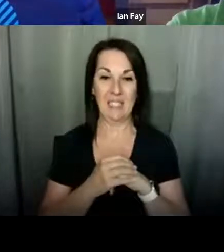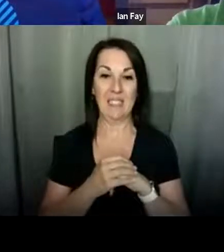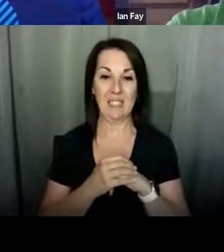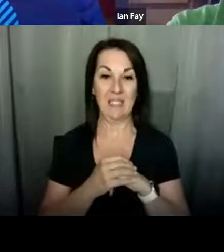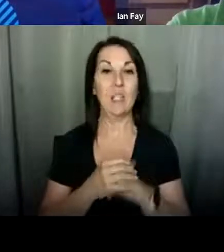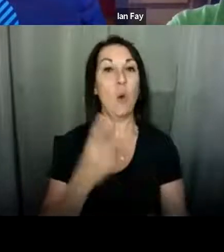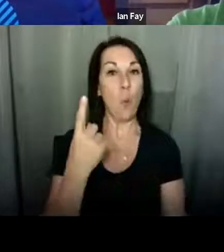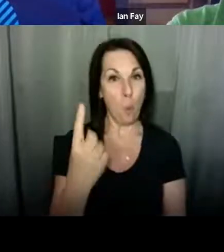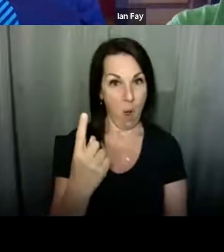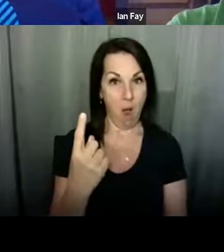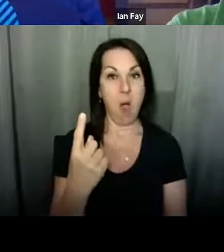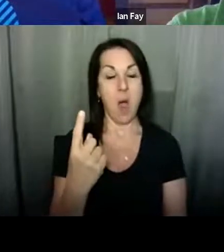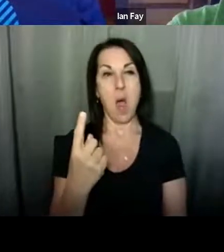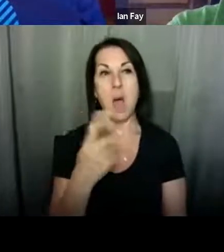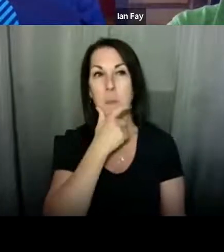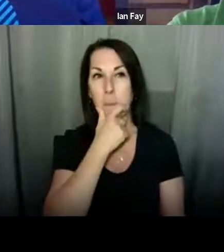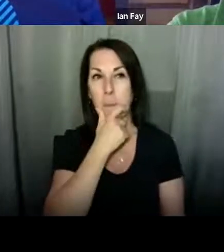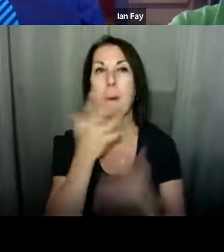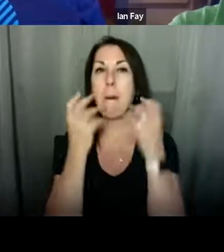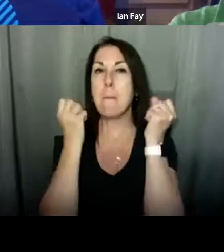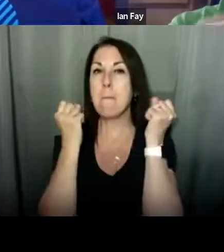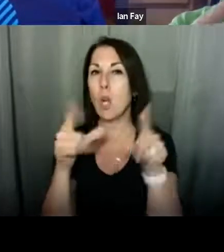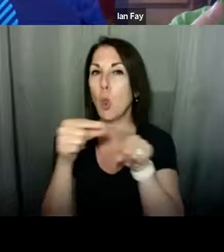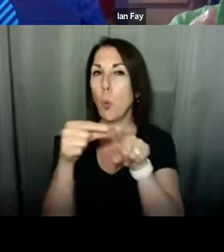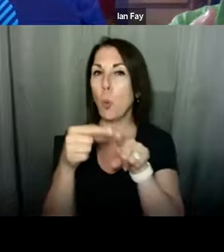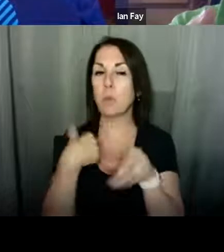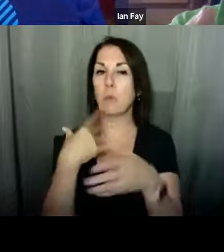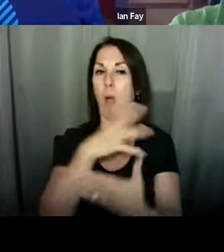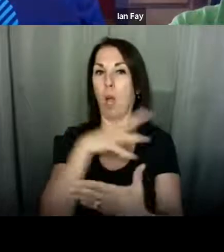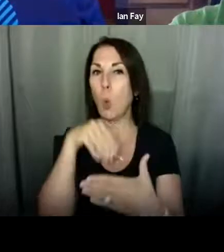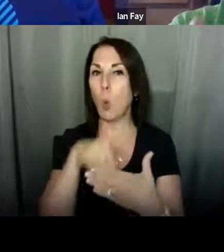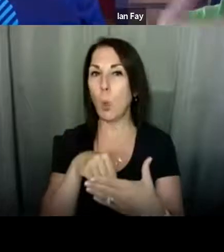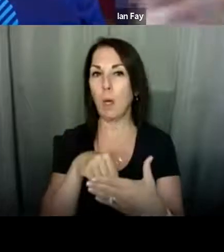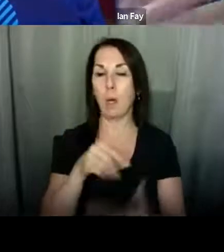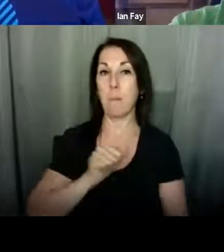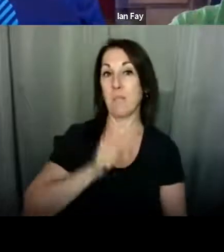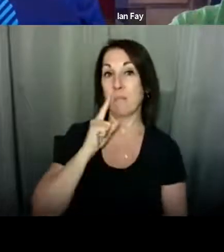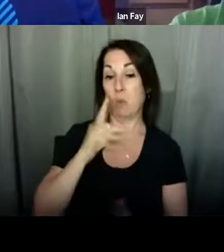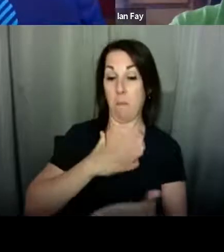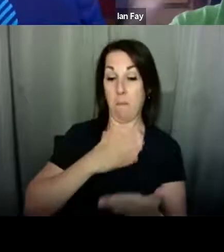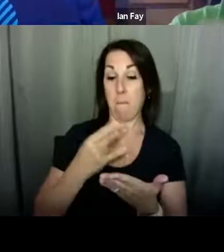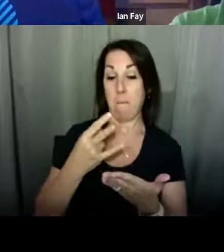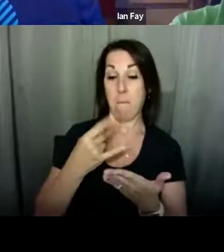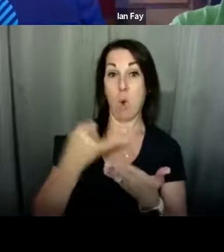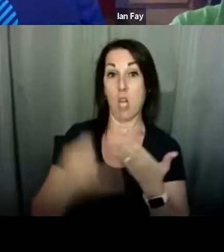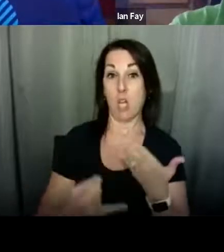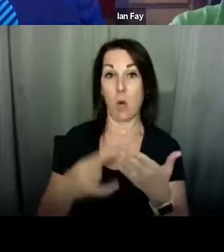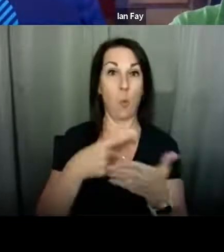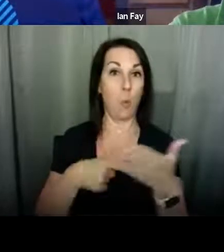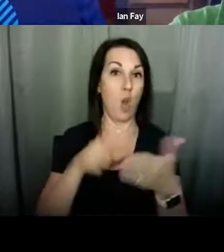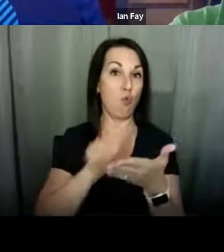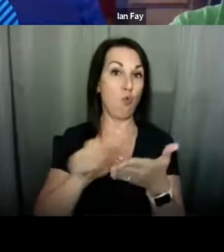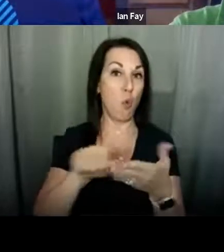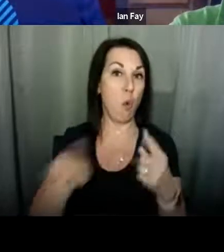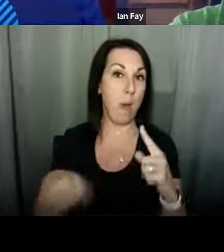One, it was a lot of, like, the work that I included myself for my project and, like, what I wrote about.